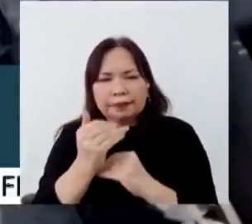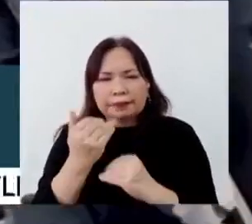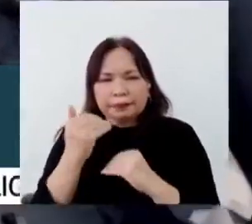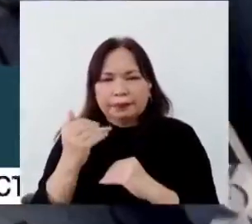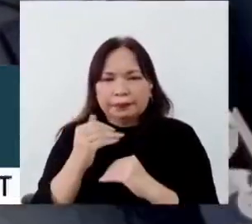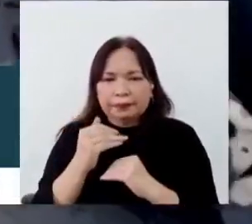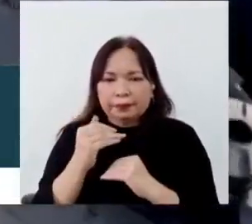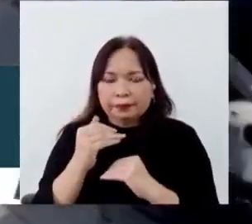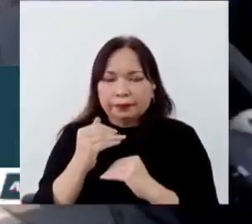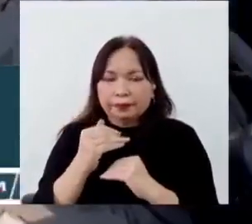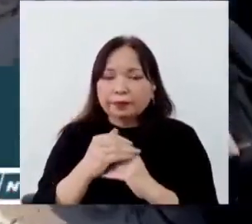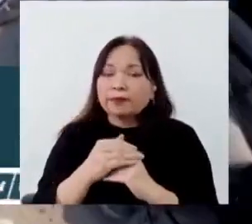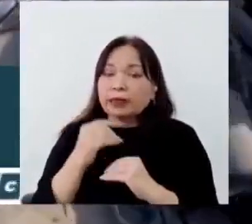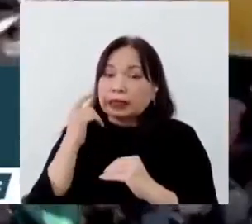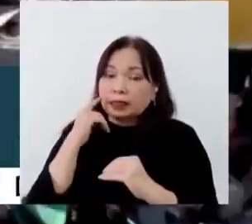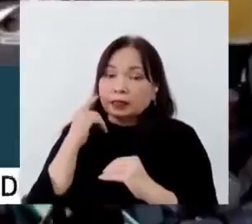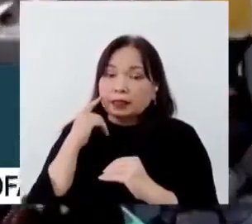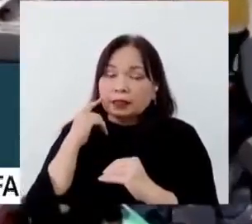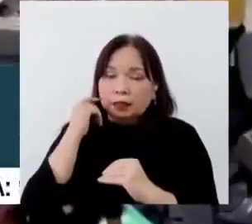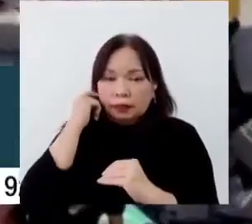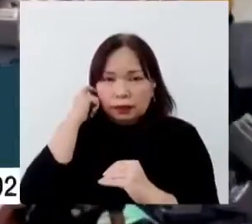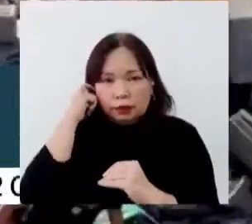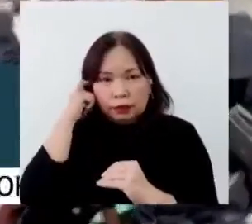way, giving us a